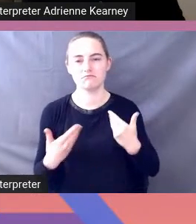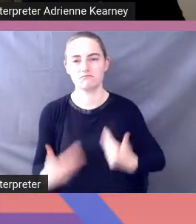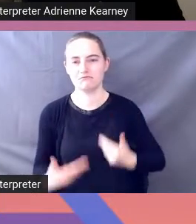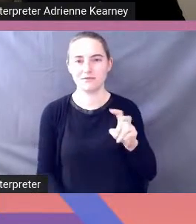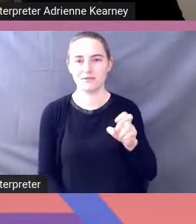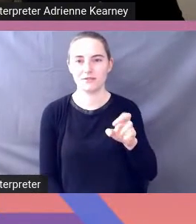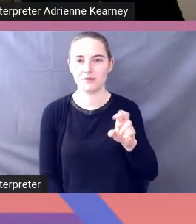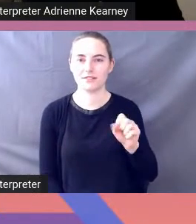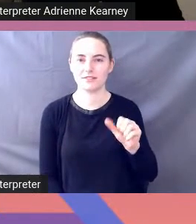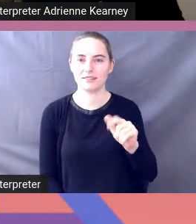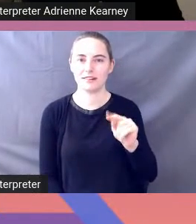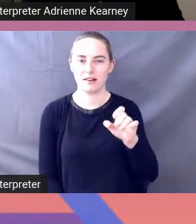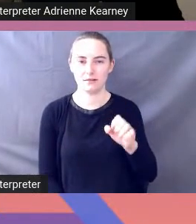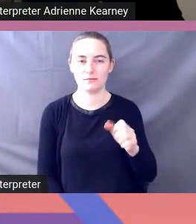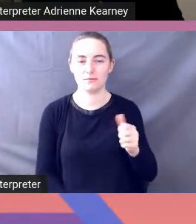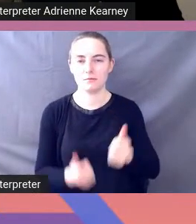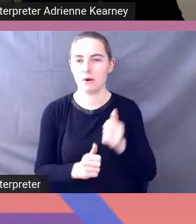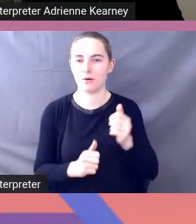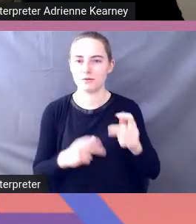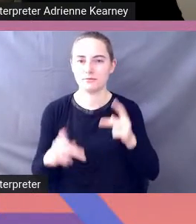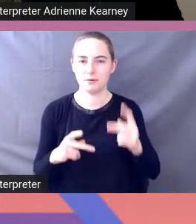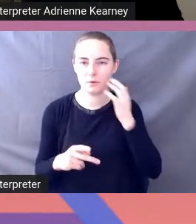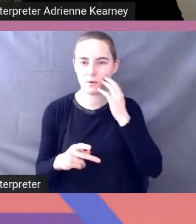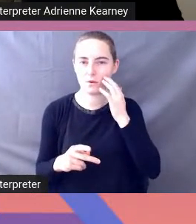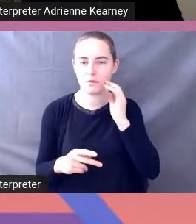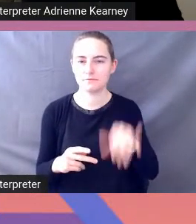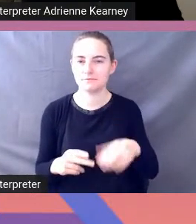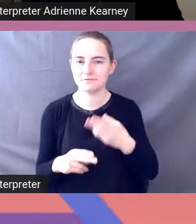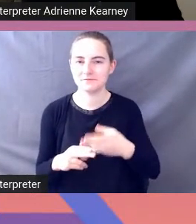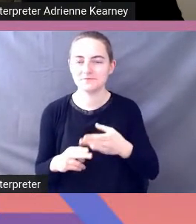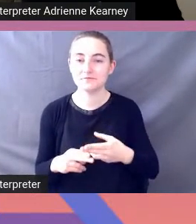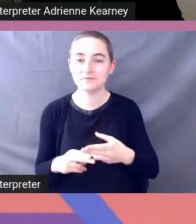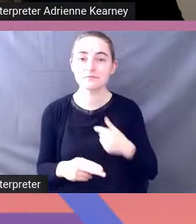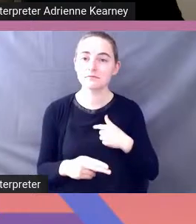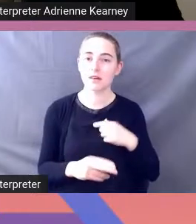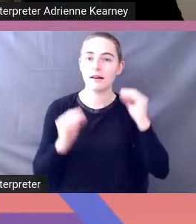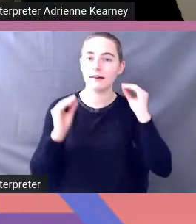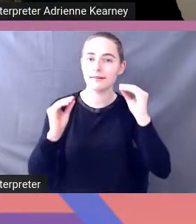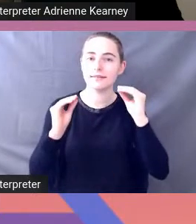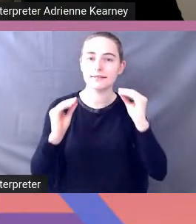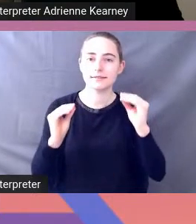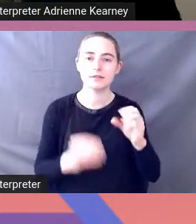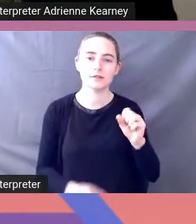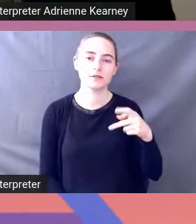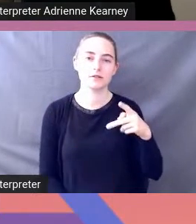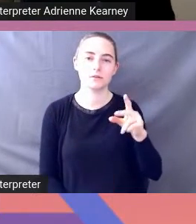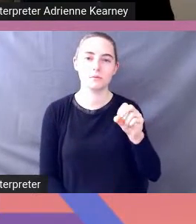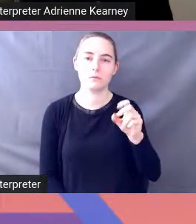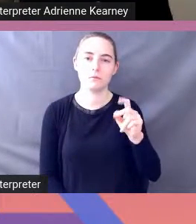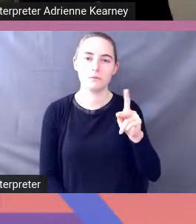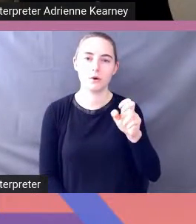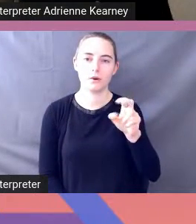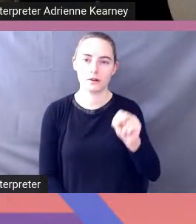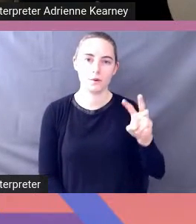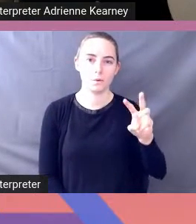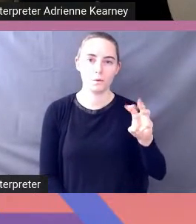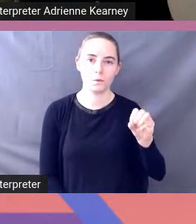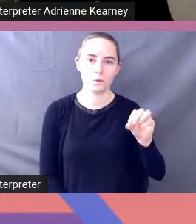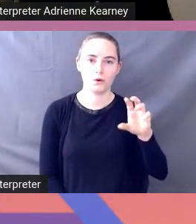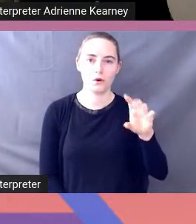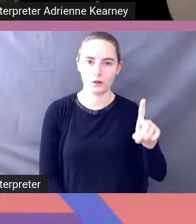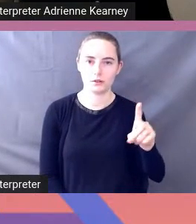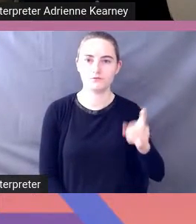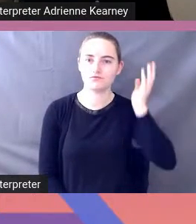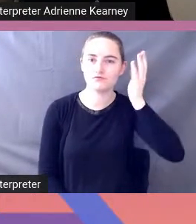an educator. So I teach spoken word for a living, and I'm just a voice. So I'm just really happy to be here.